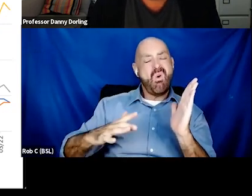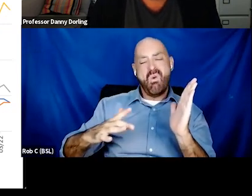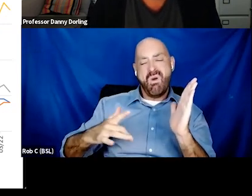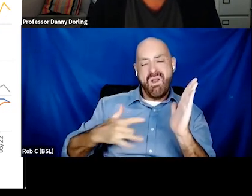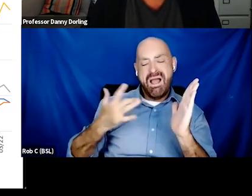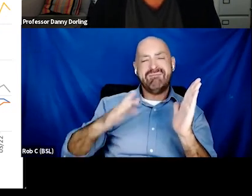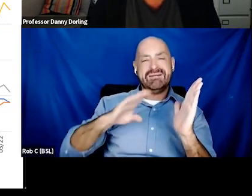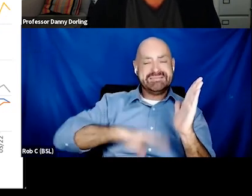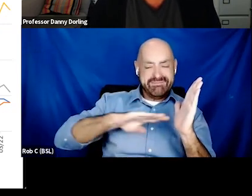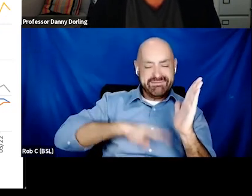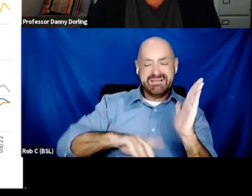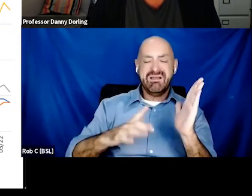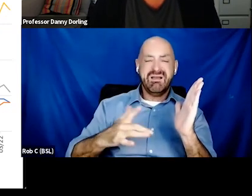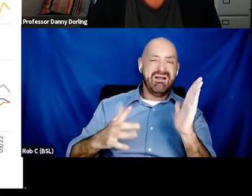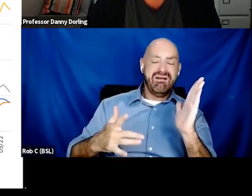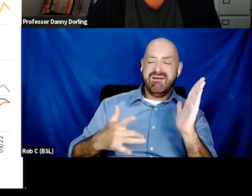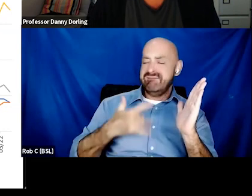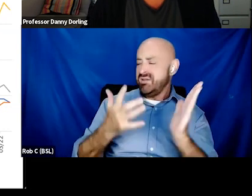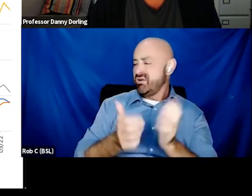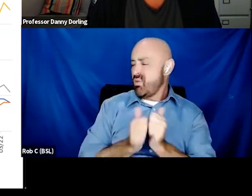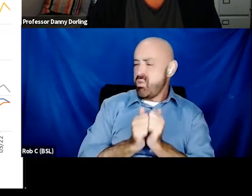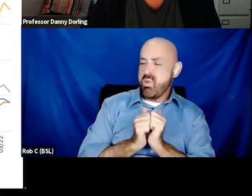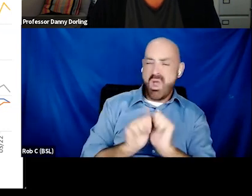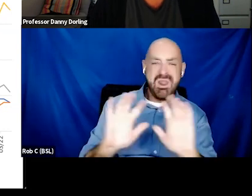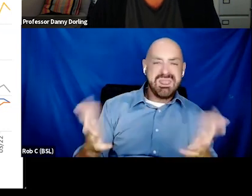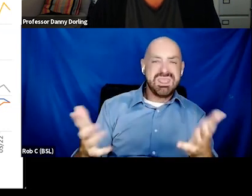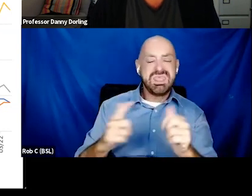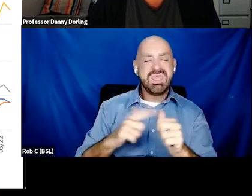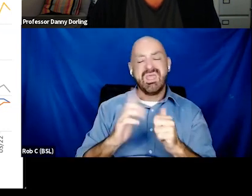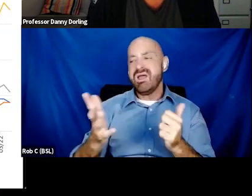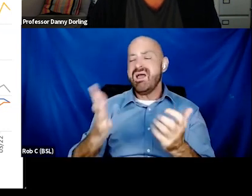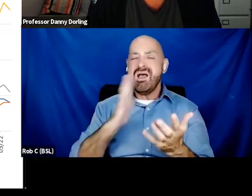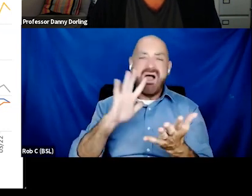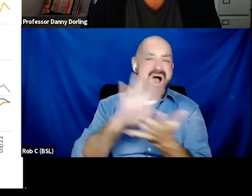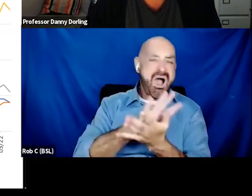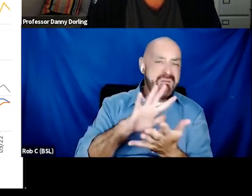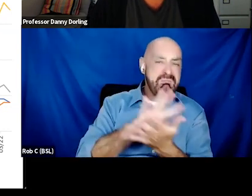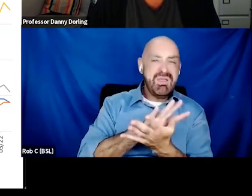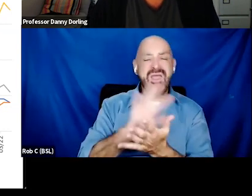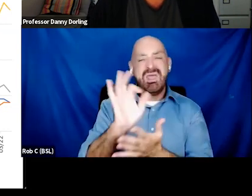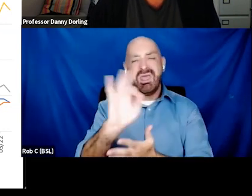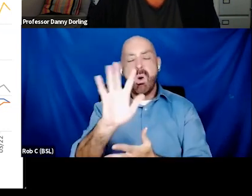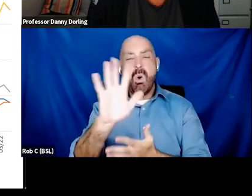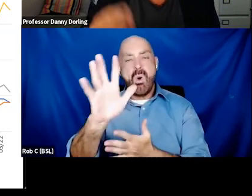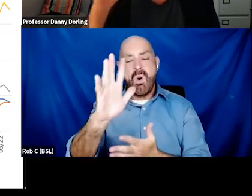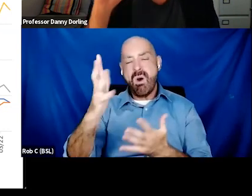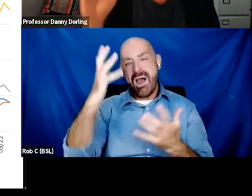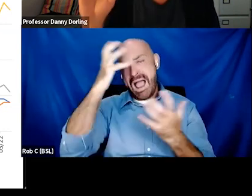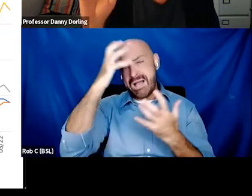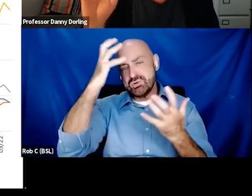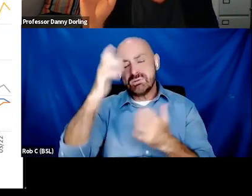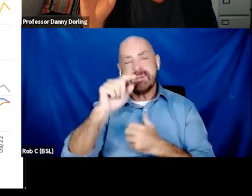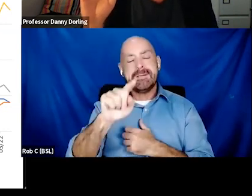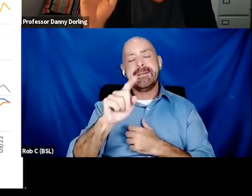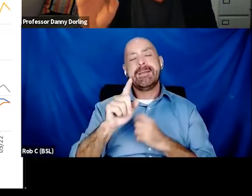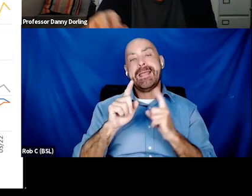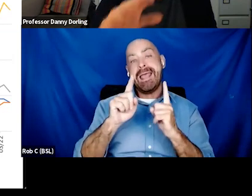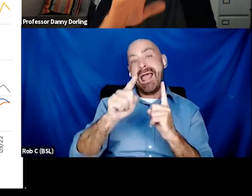not feeling worthwhile, high levels of not being happy, and high levels of being anxious. And again, it's the